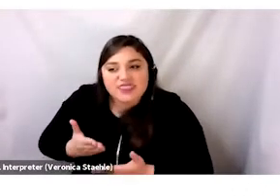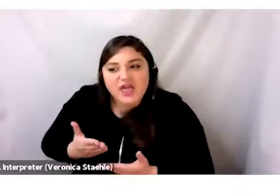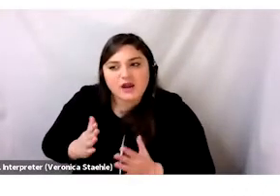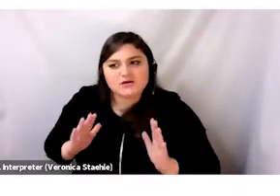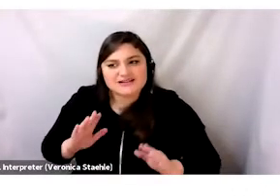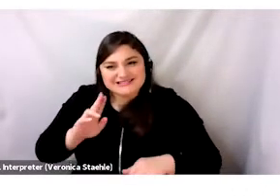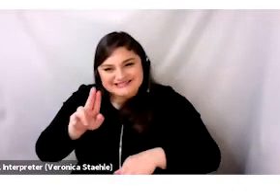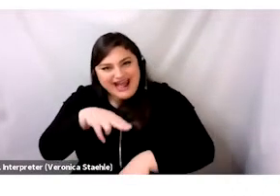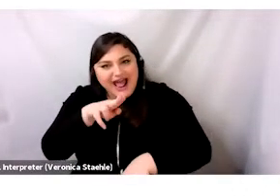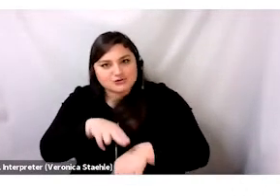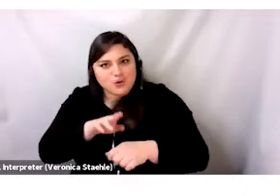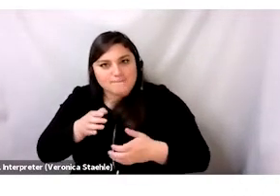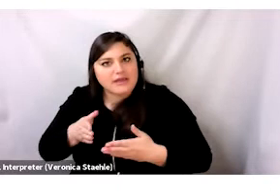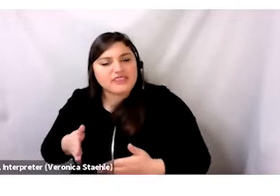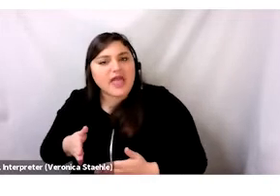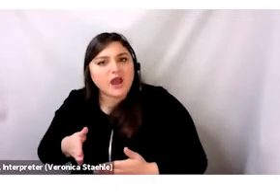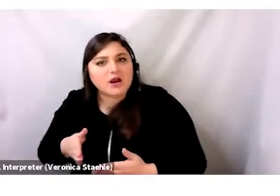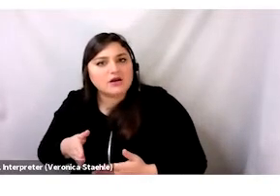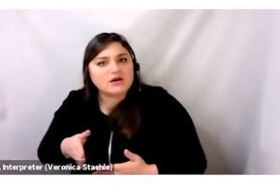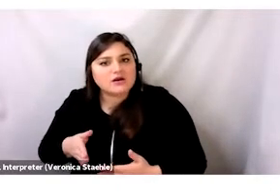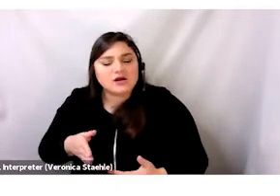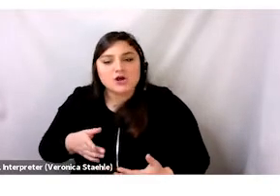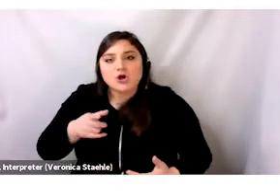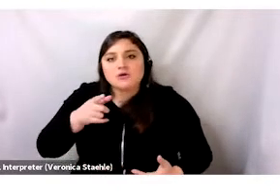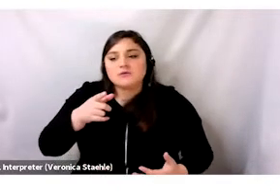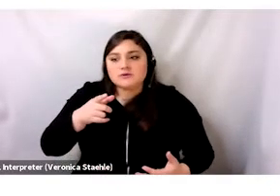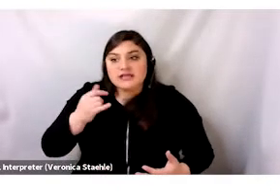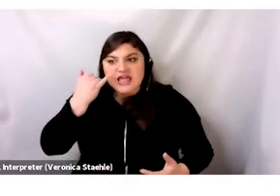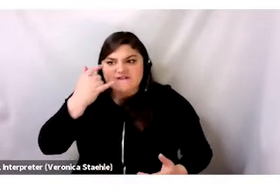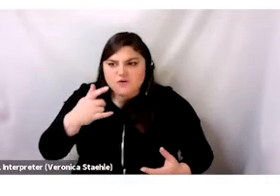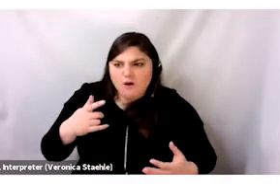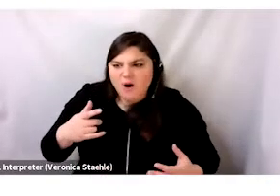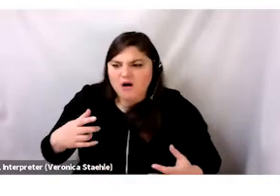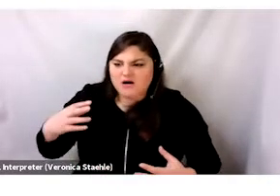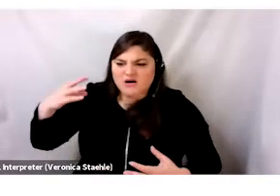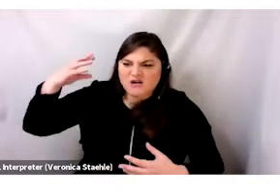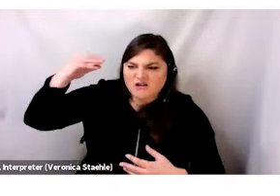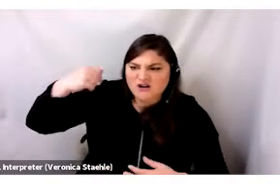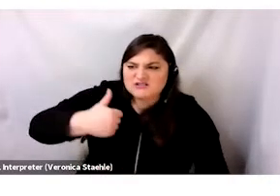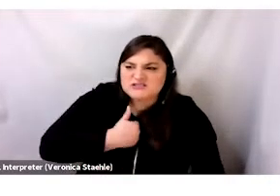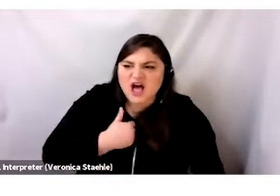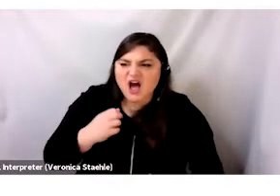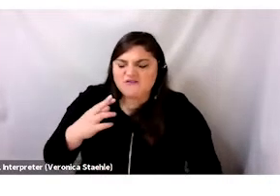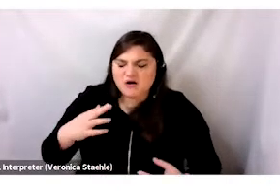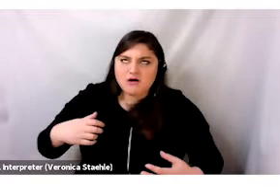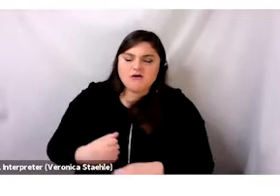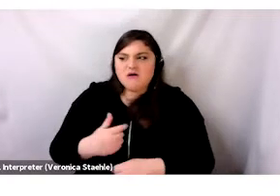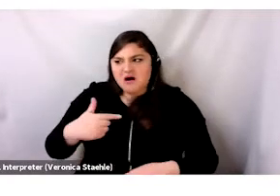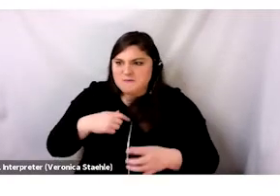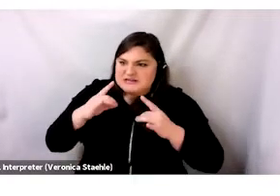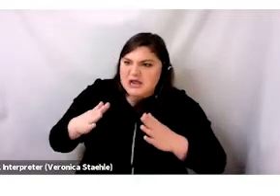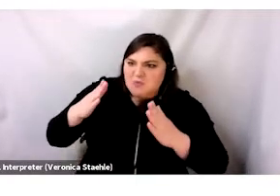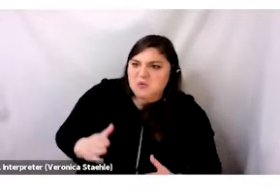we don't need to judge ourselves or to um, shame ourselves that the seed is